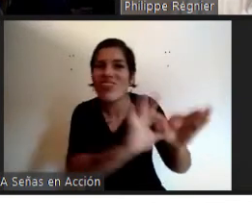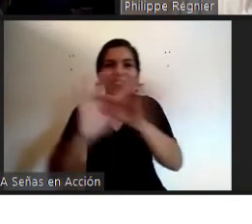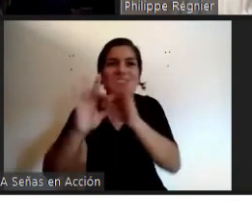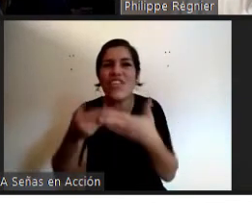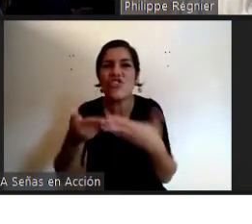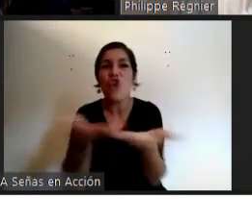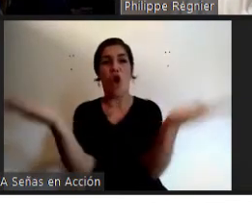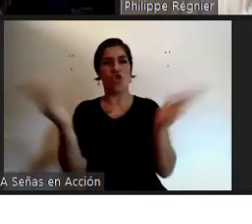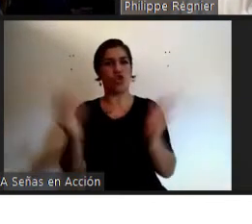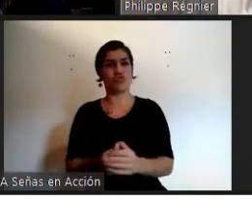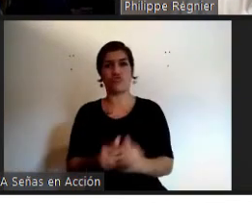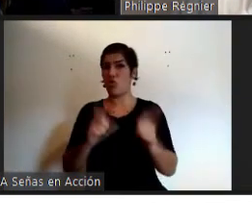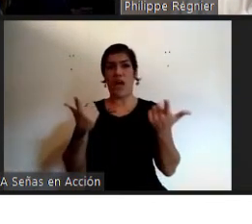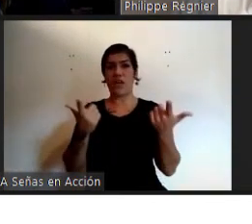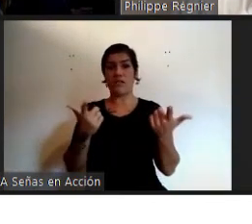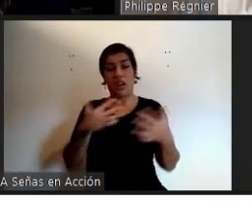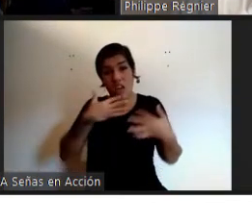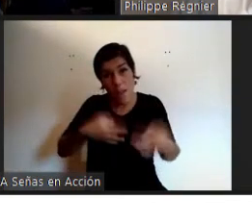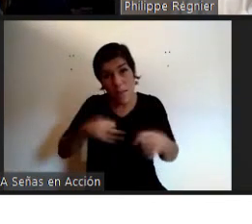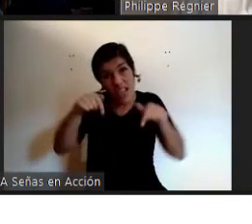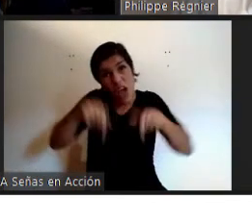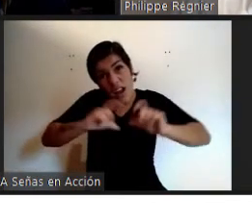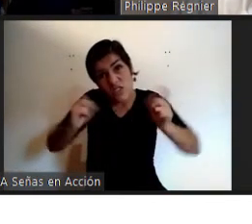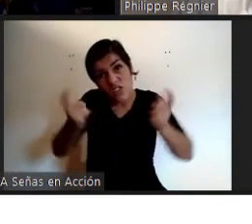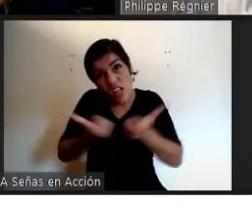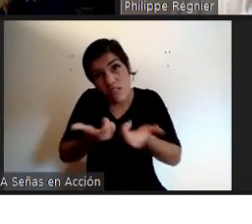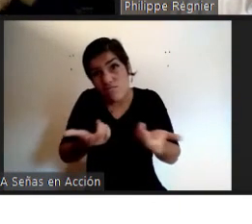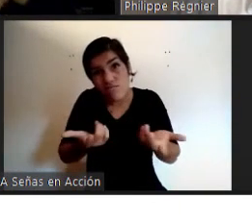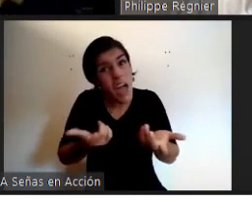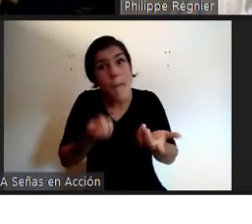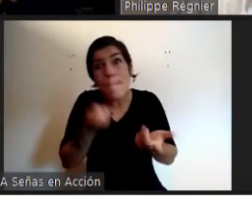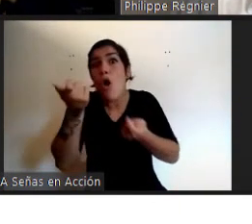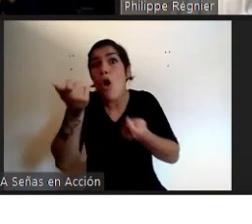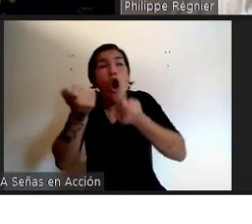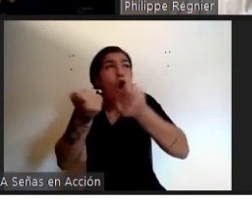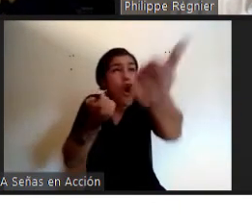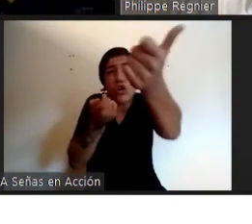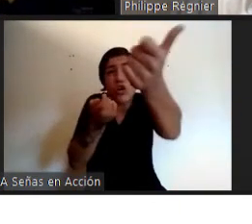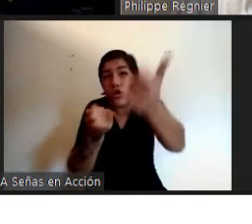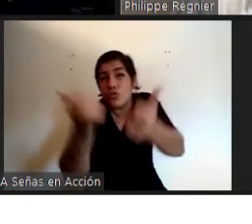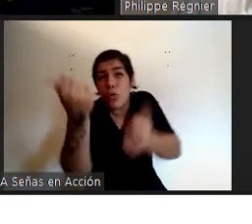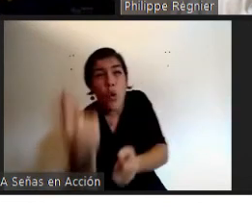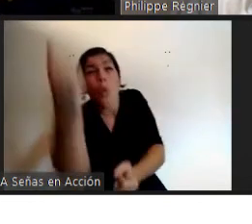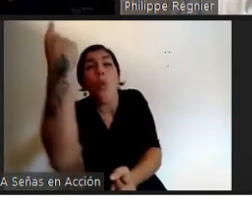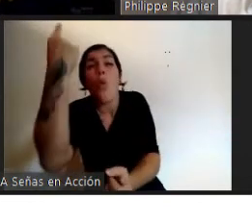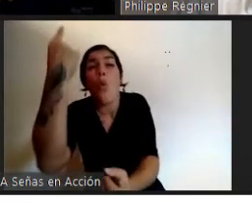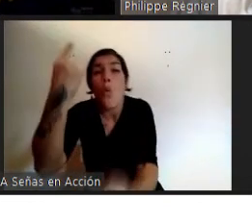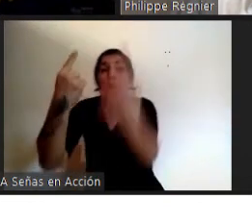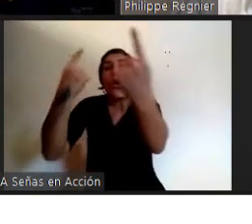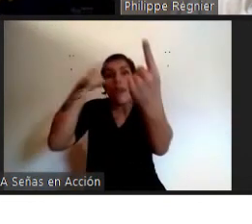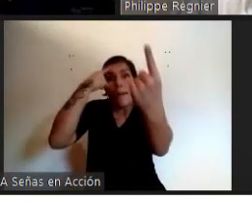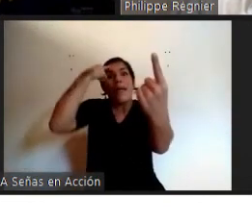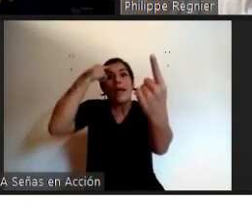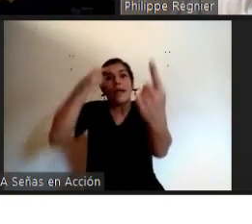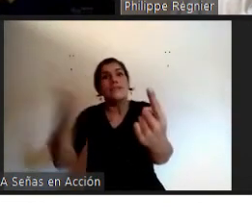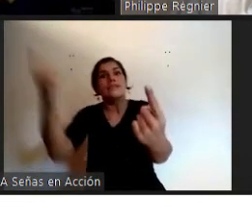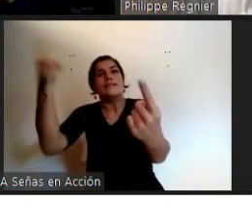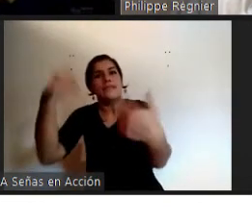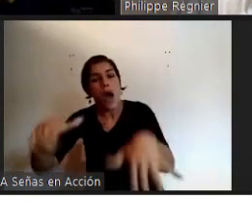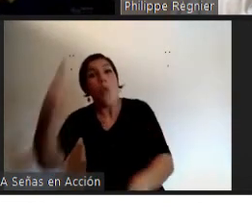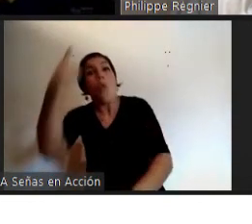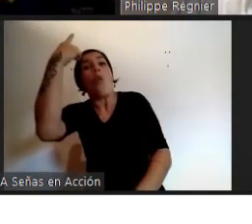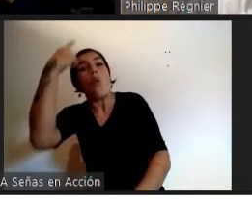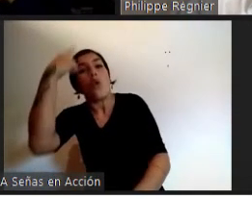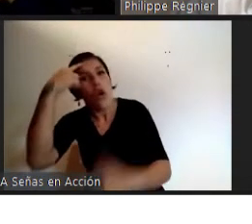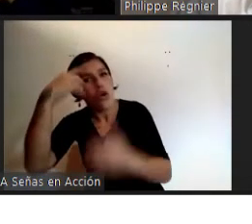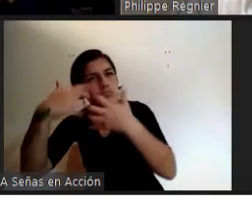very unillustrated. And all of a sudden, this backfires on us because this secures that